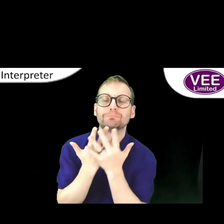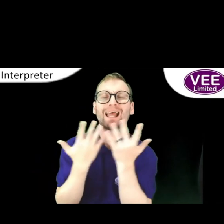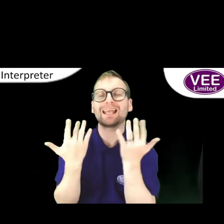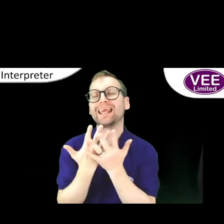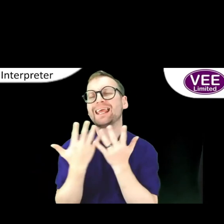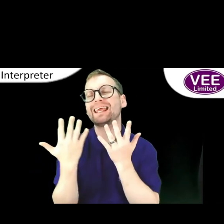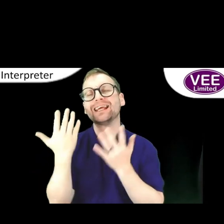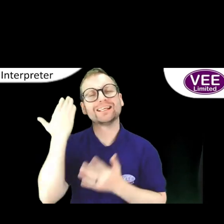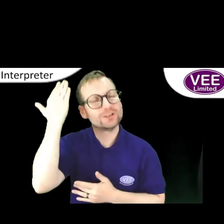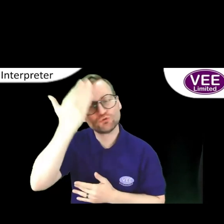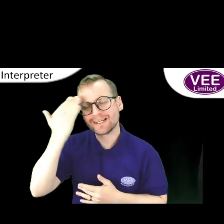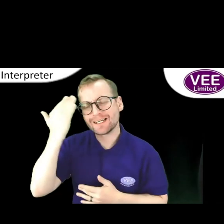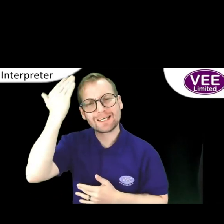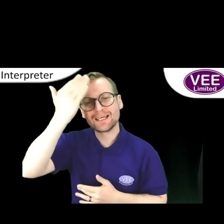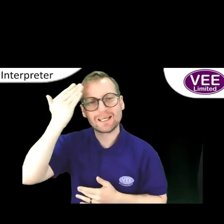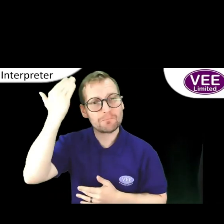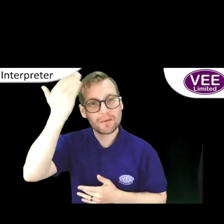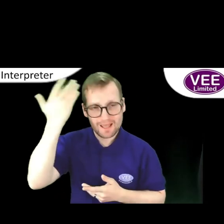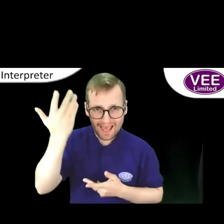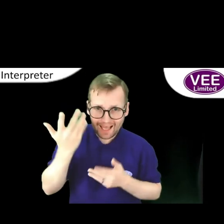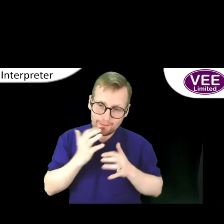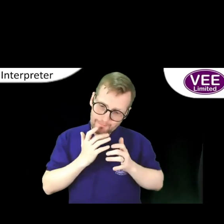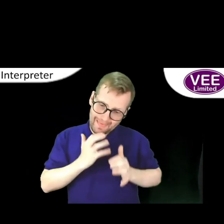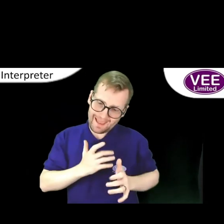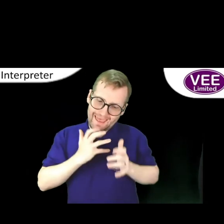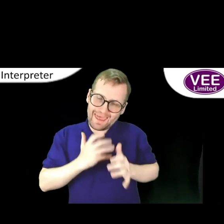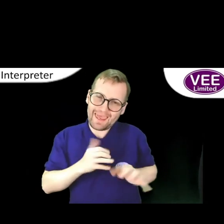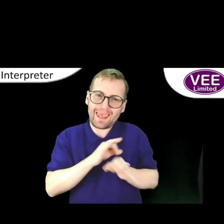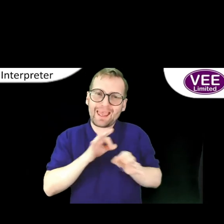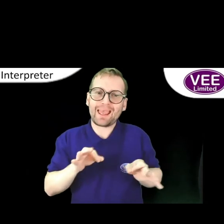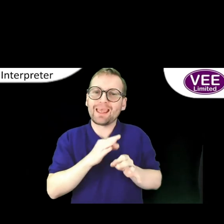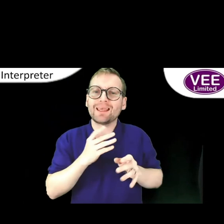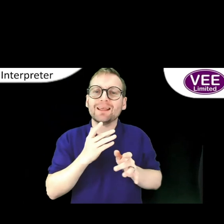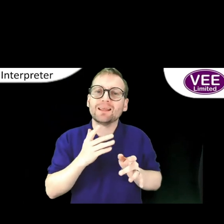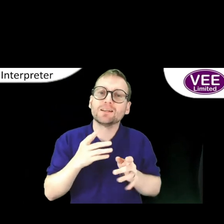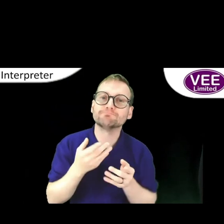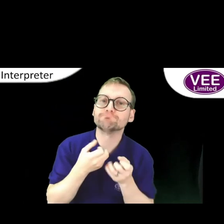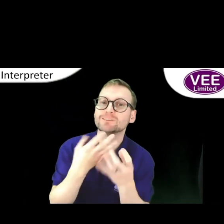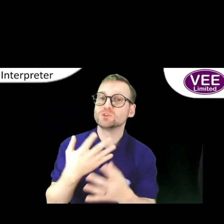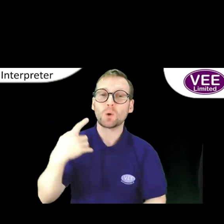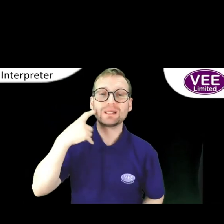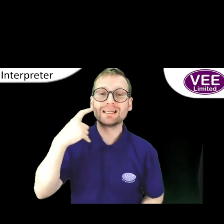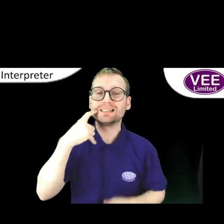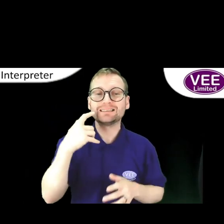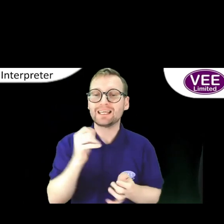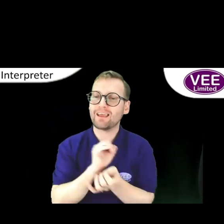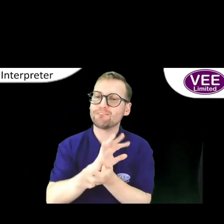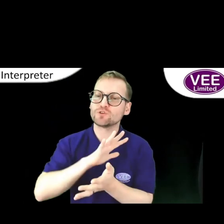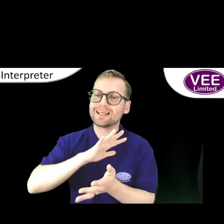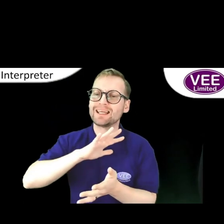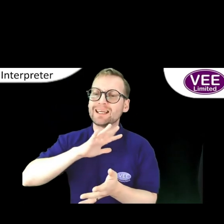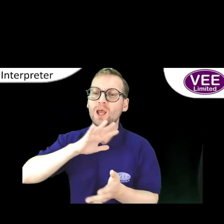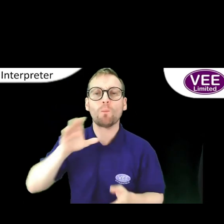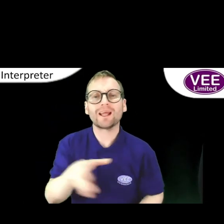a tune I can play. So easy and free when